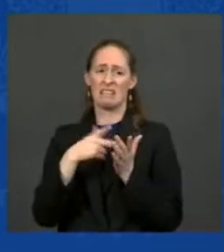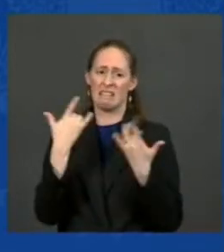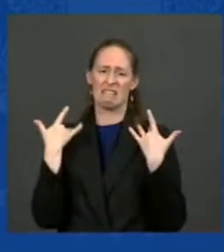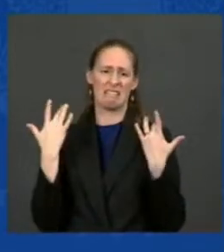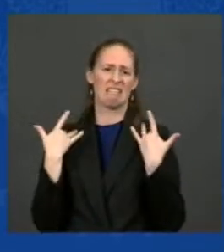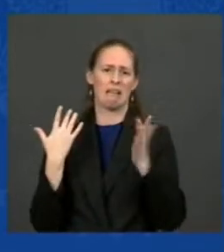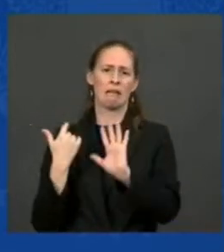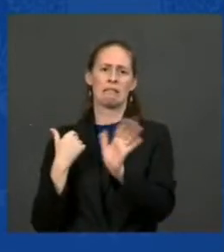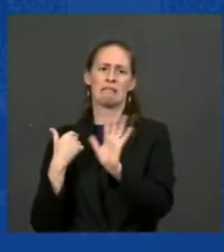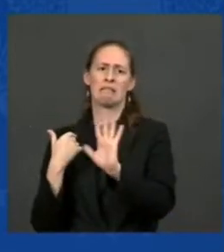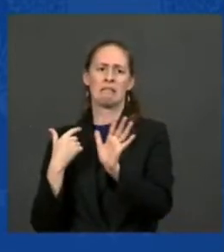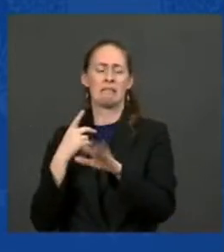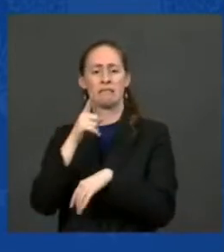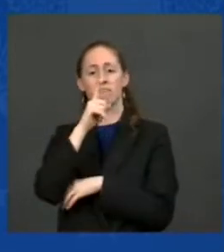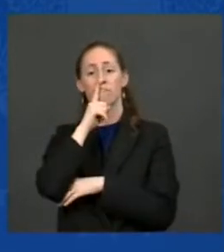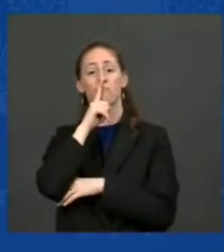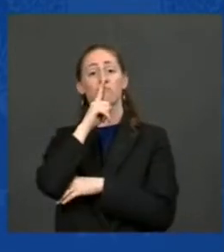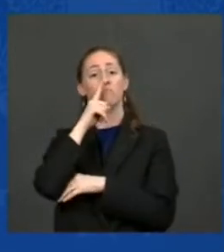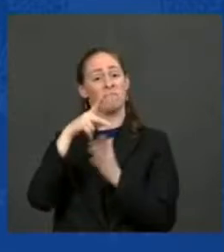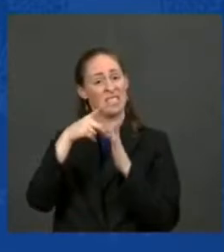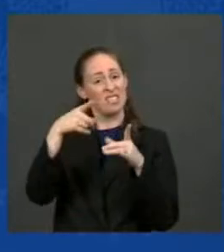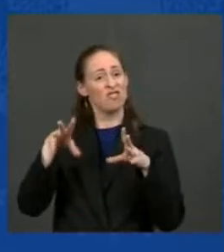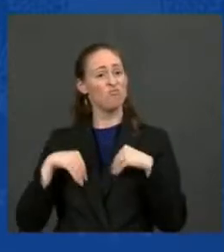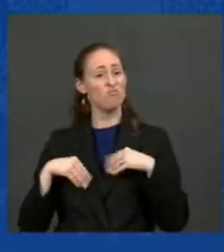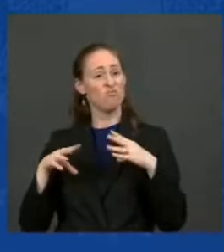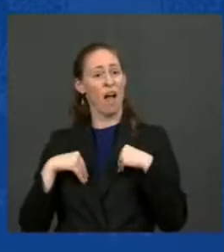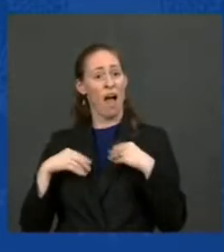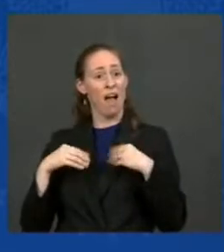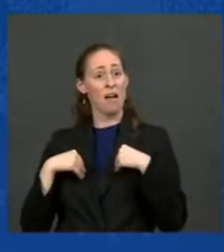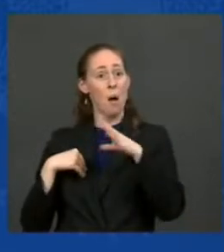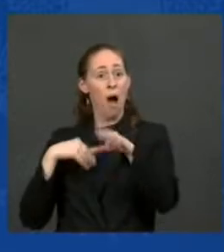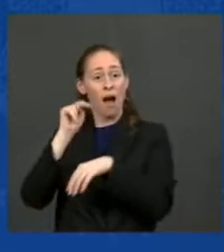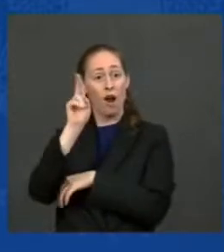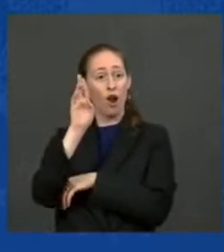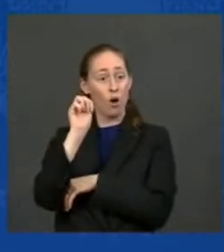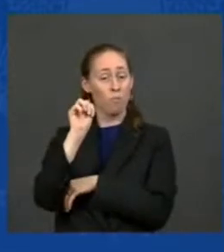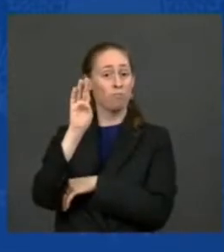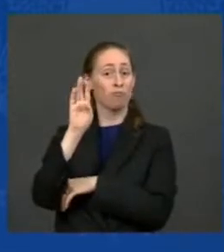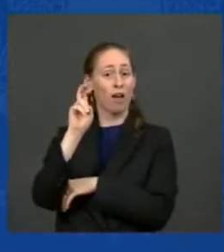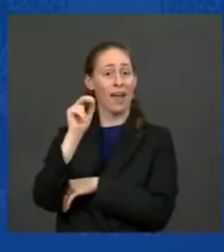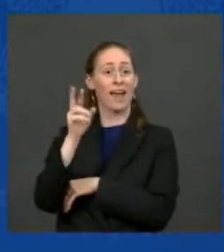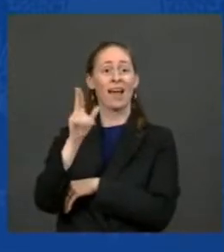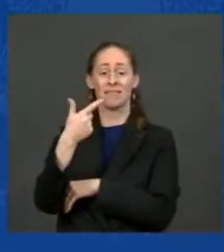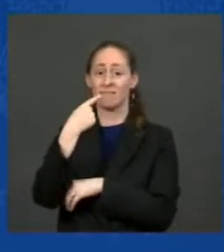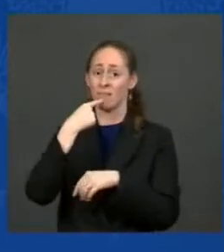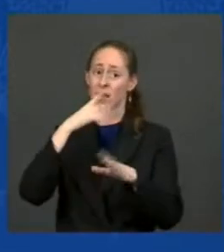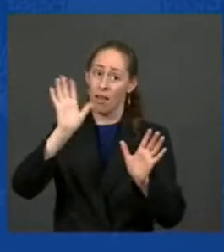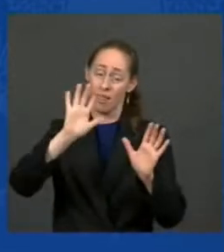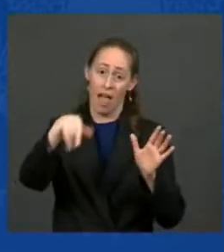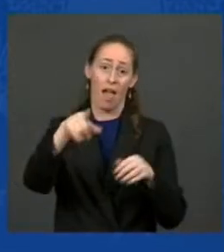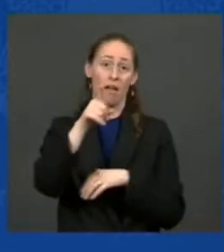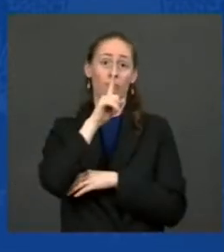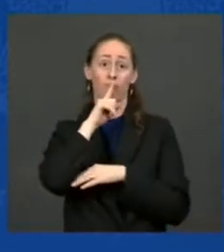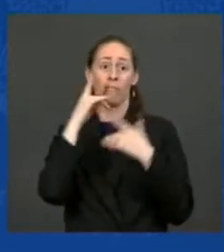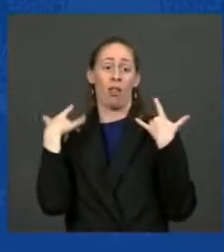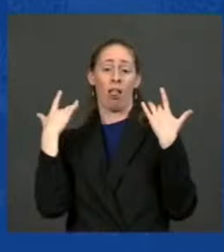Silence is complicity. That's what Nuremberg said. Your silence is complicity.